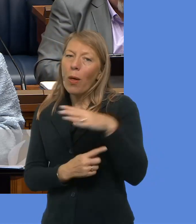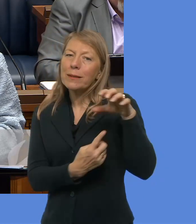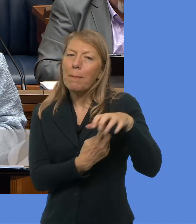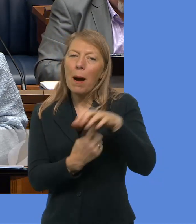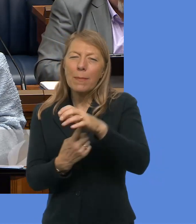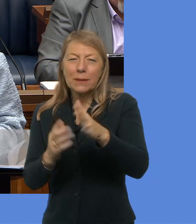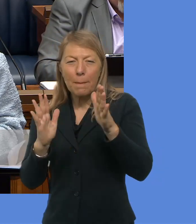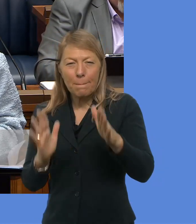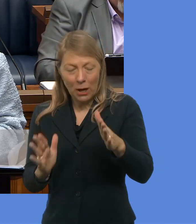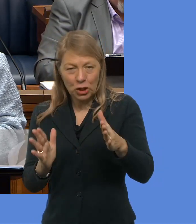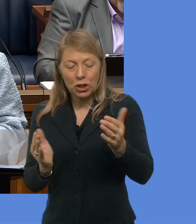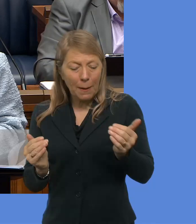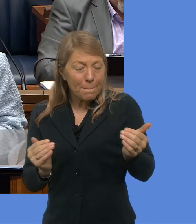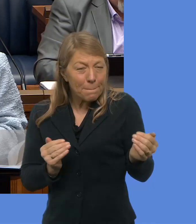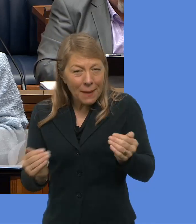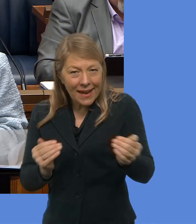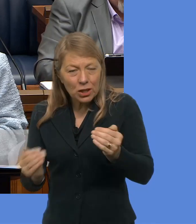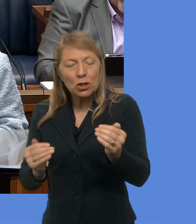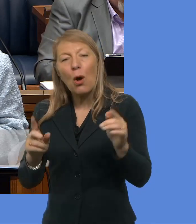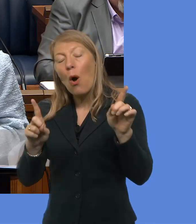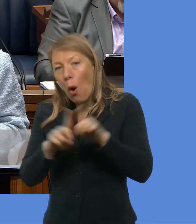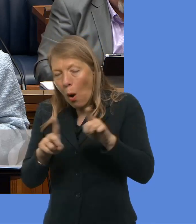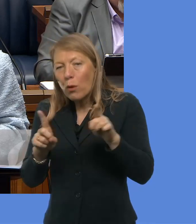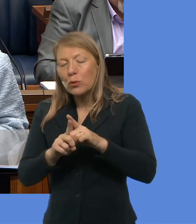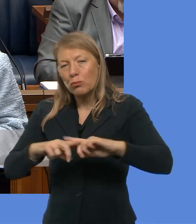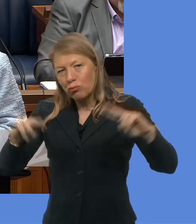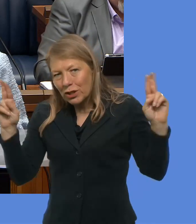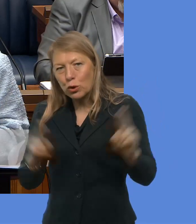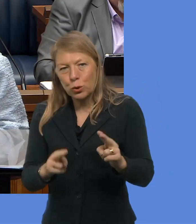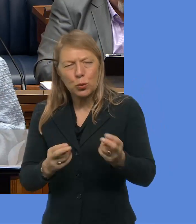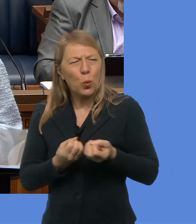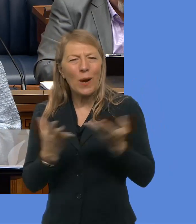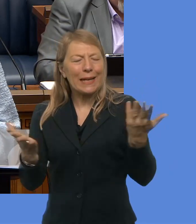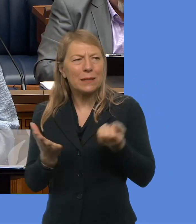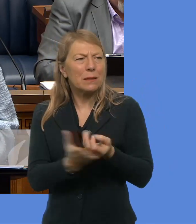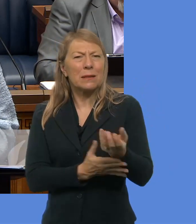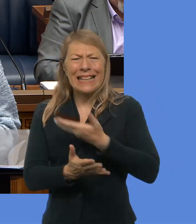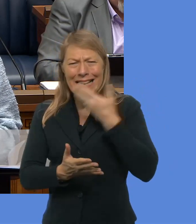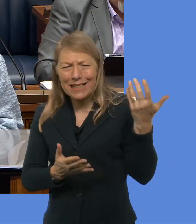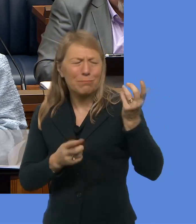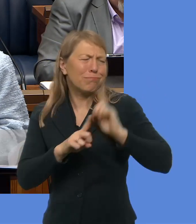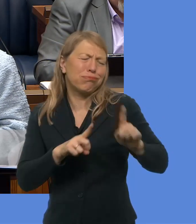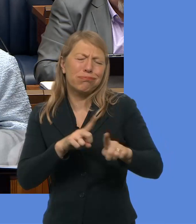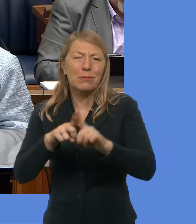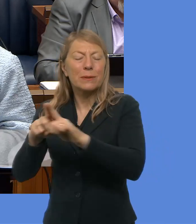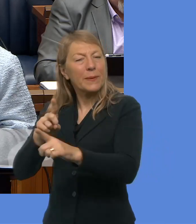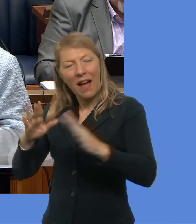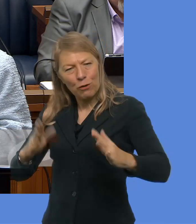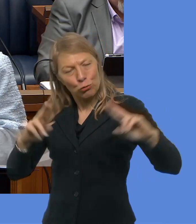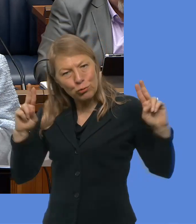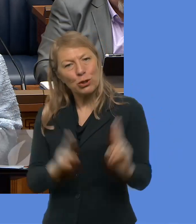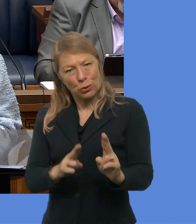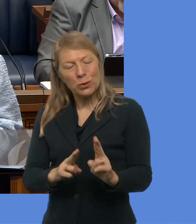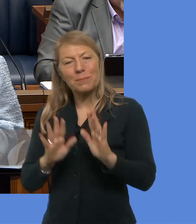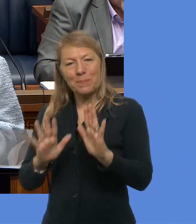emissions targets and carbon budgets as far as possible. While some departments submitted bids for climate change, given the constrained financial